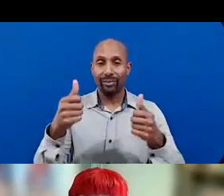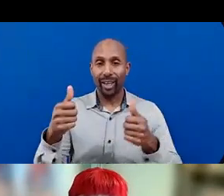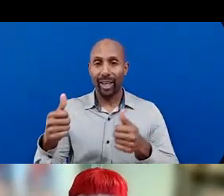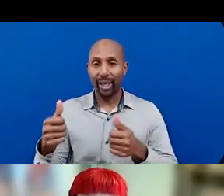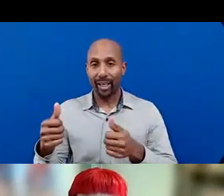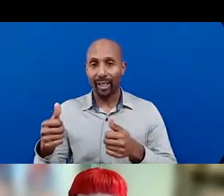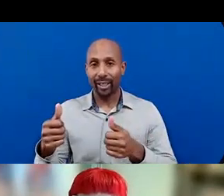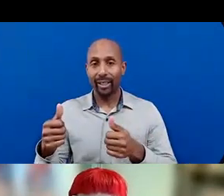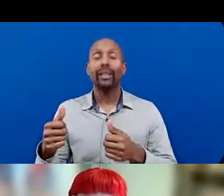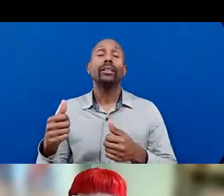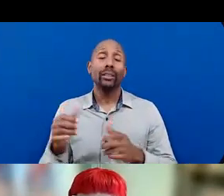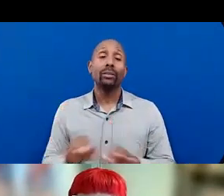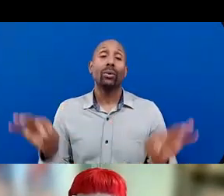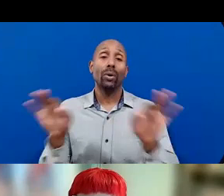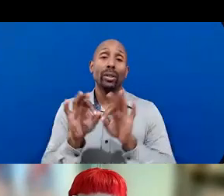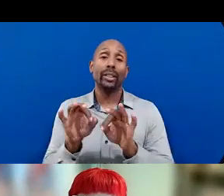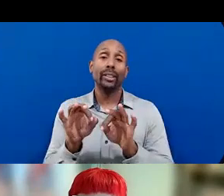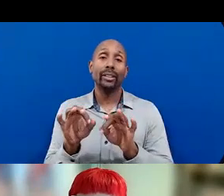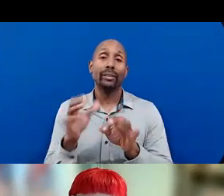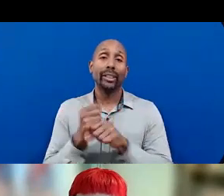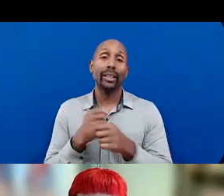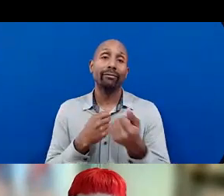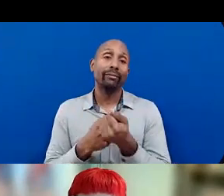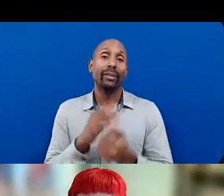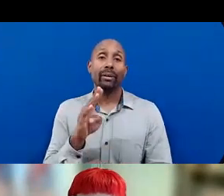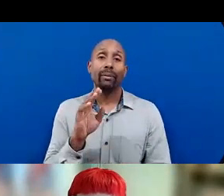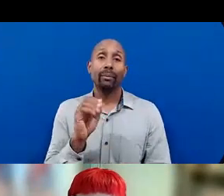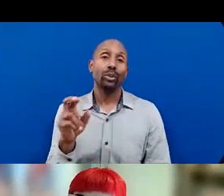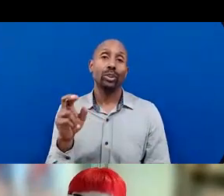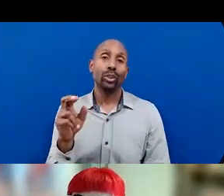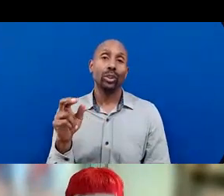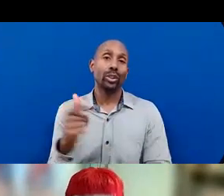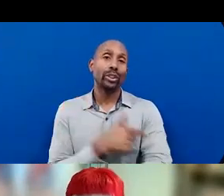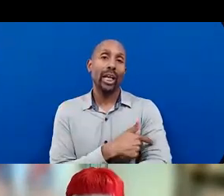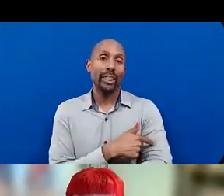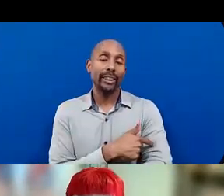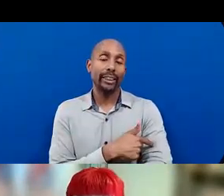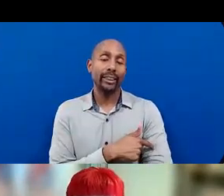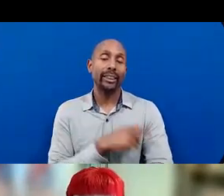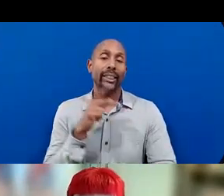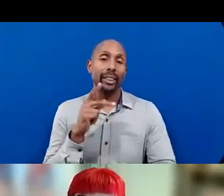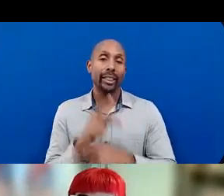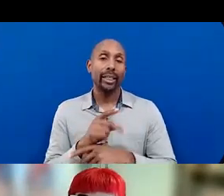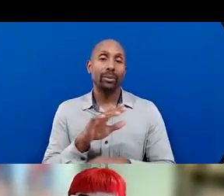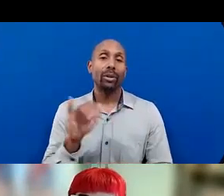shots. And they have been shown to be extremely effective and extremely